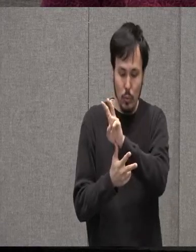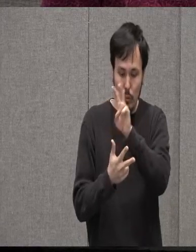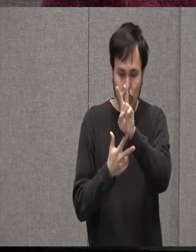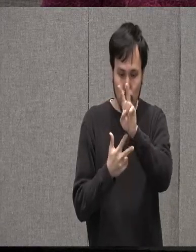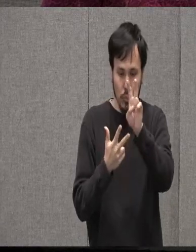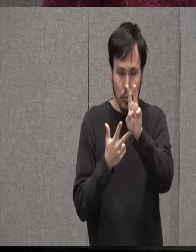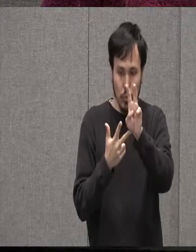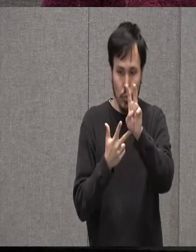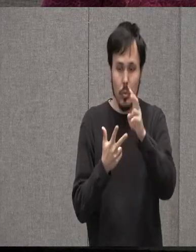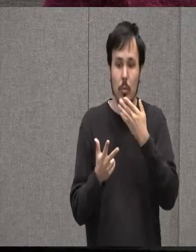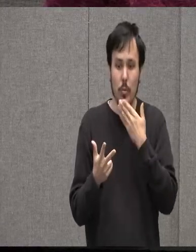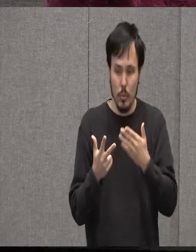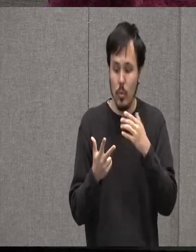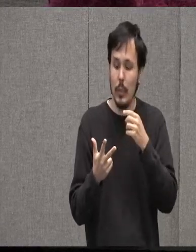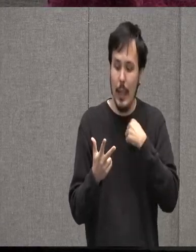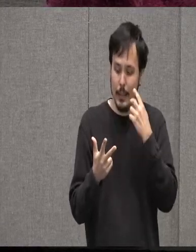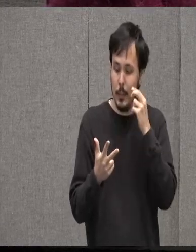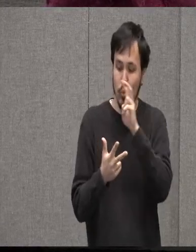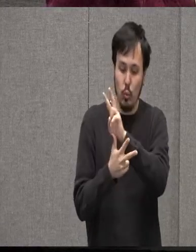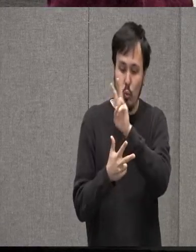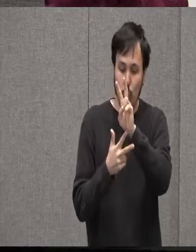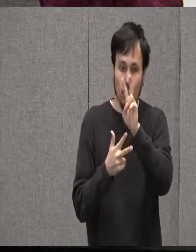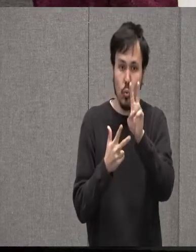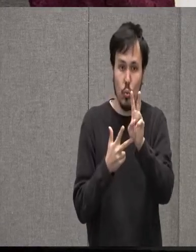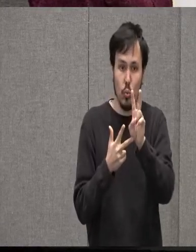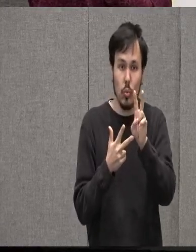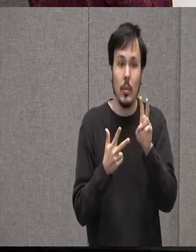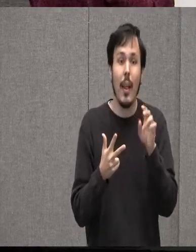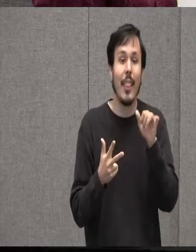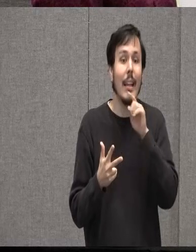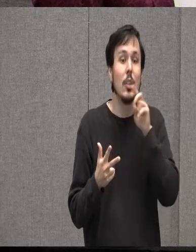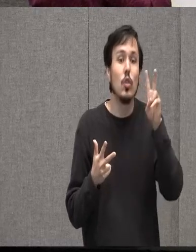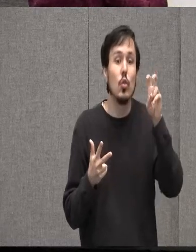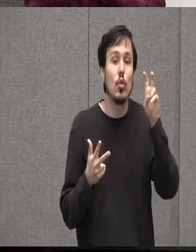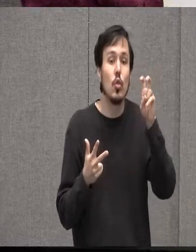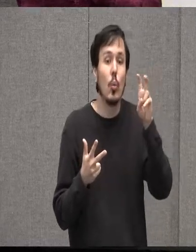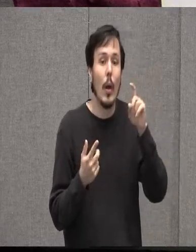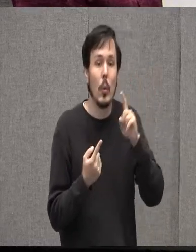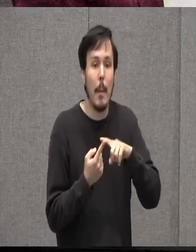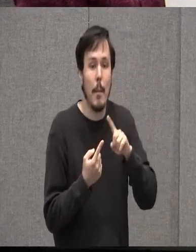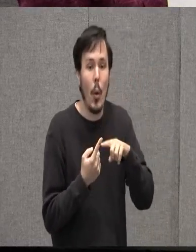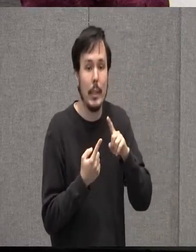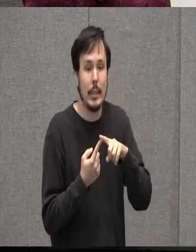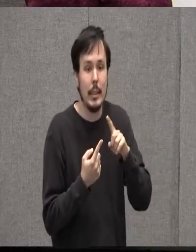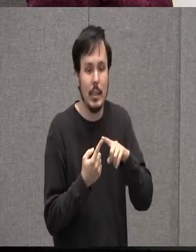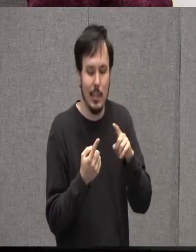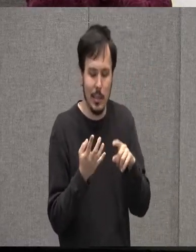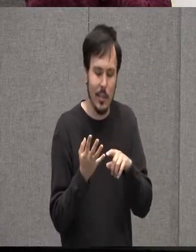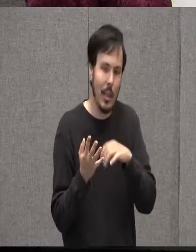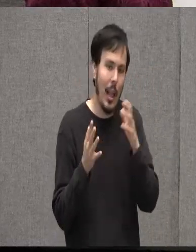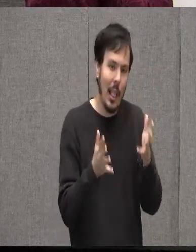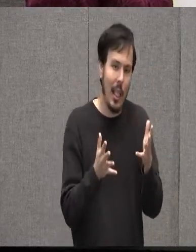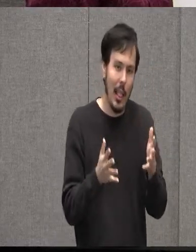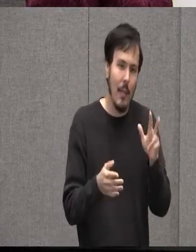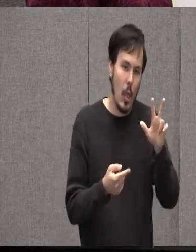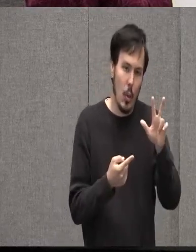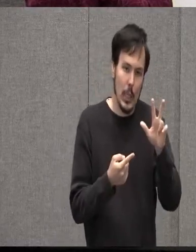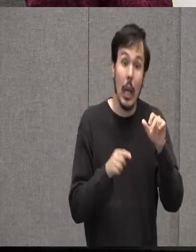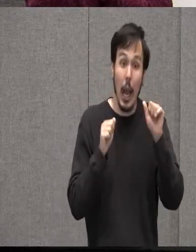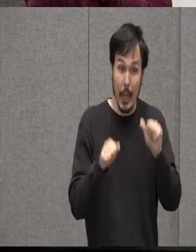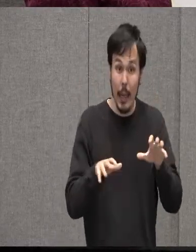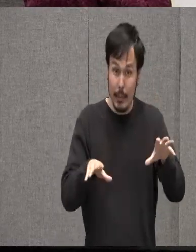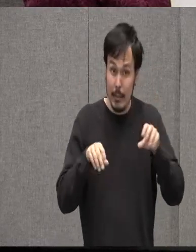turn. And you might lose the points that you've accumulated that far in that round. You won't lose prior rounds, but you'll lose that